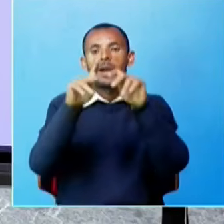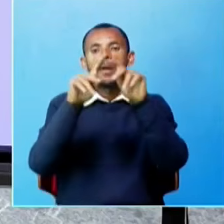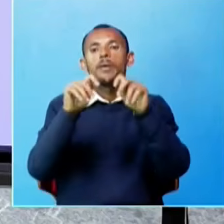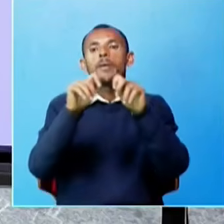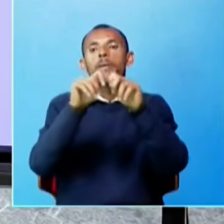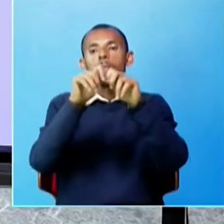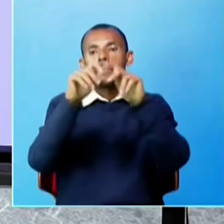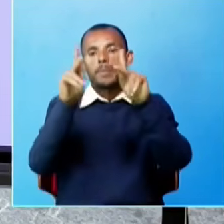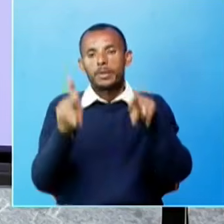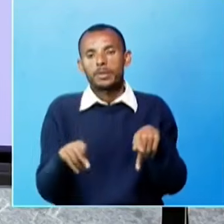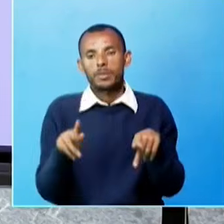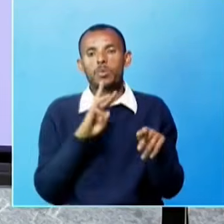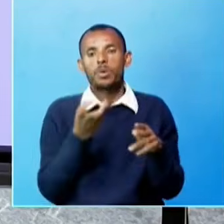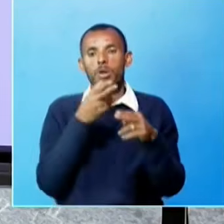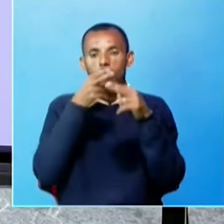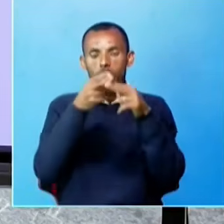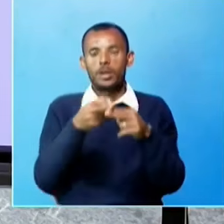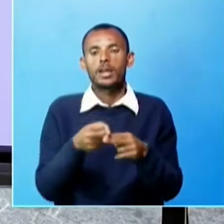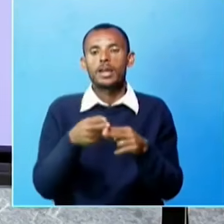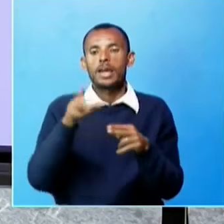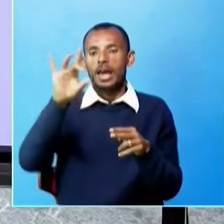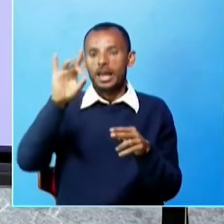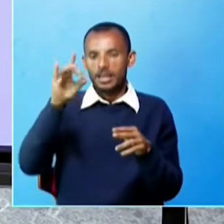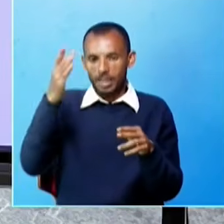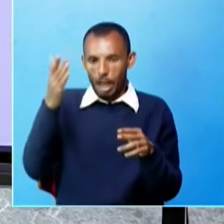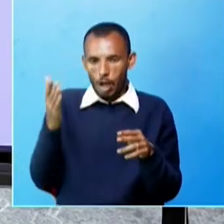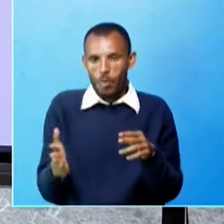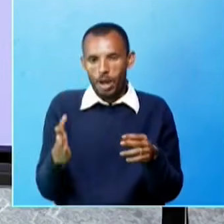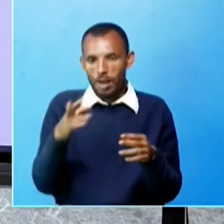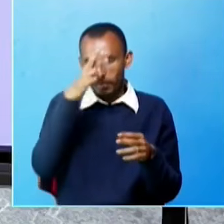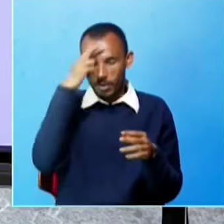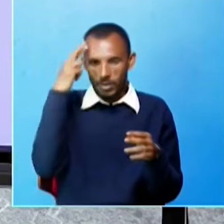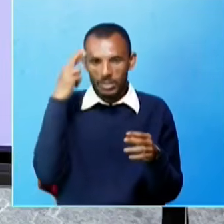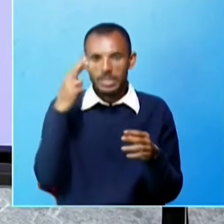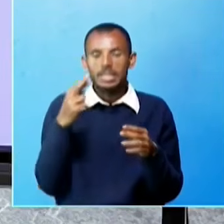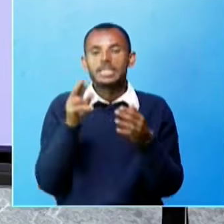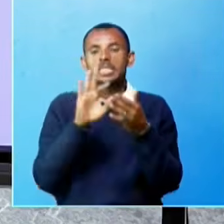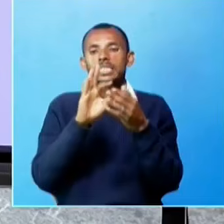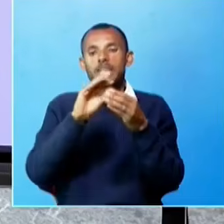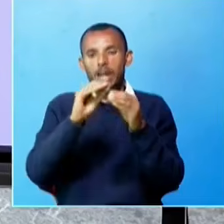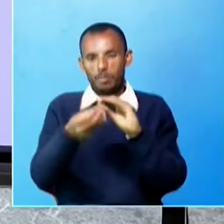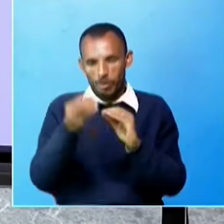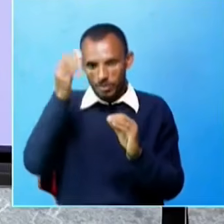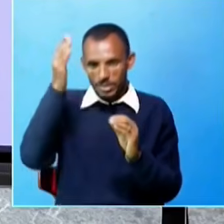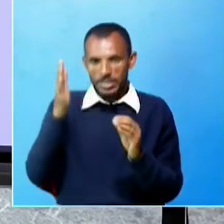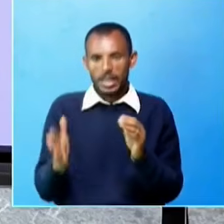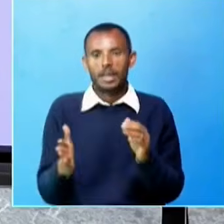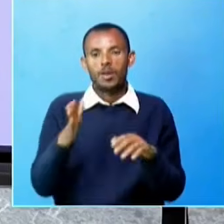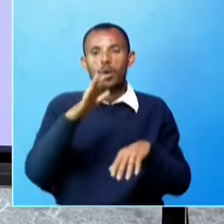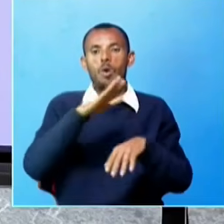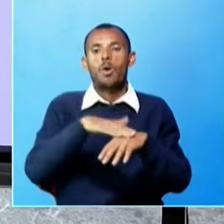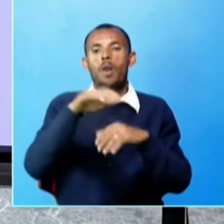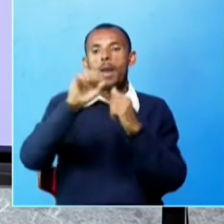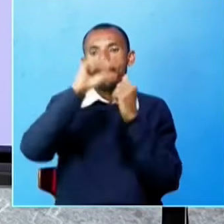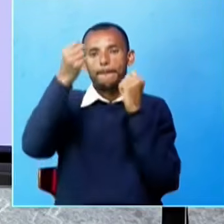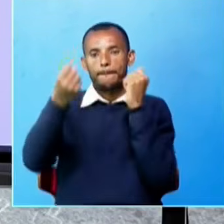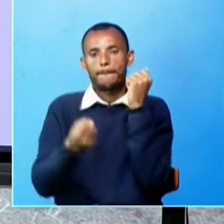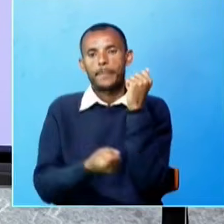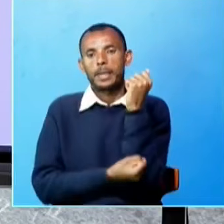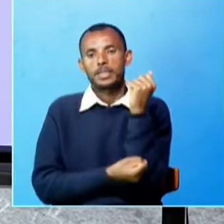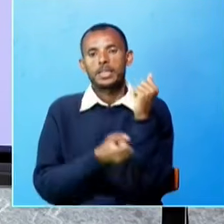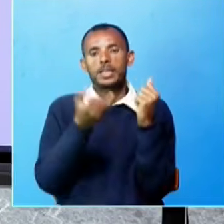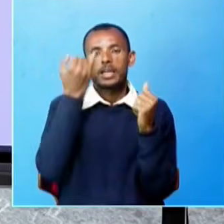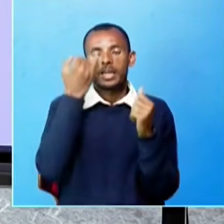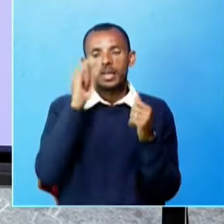prism. We call it hexagonal prism because of the number of sides on the bases. Okay, if